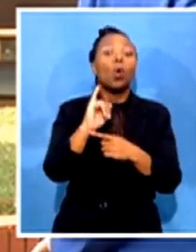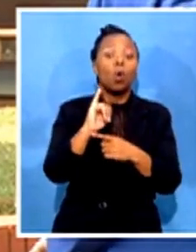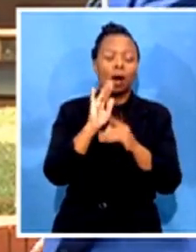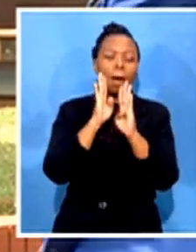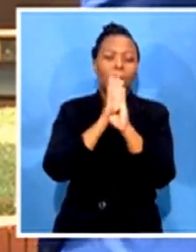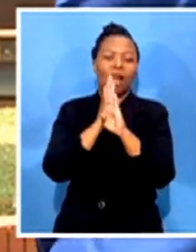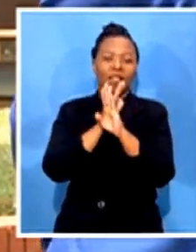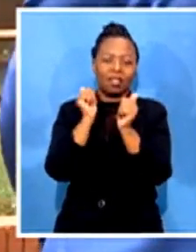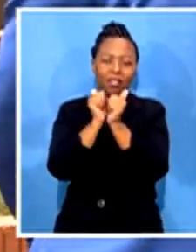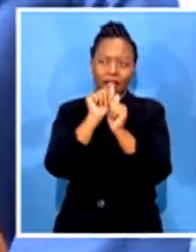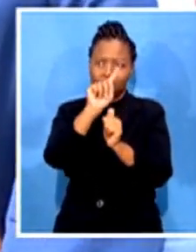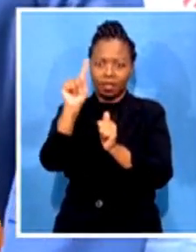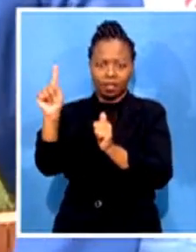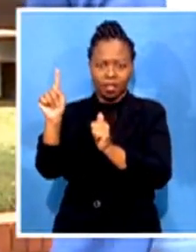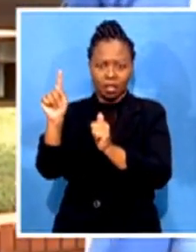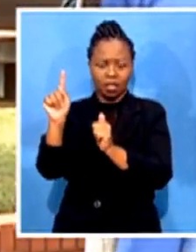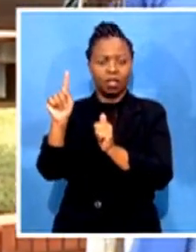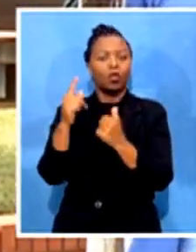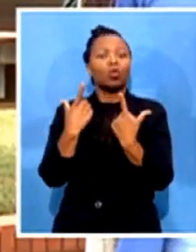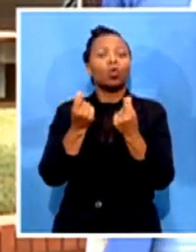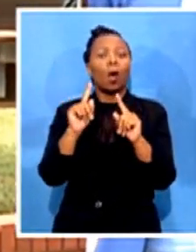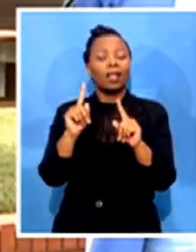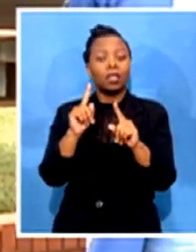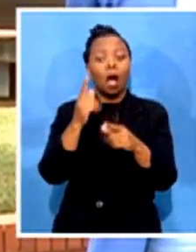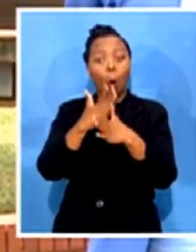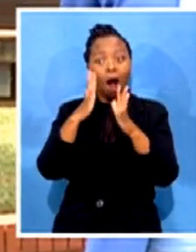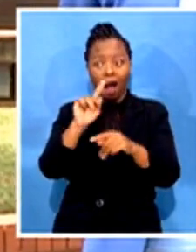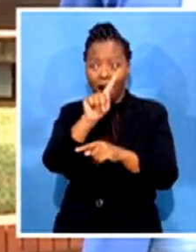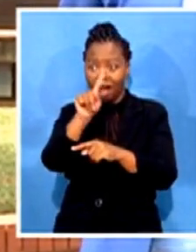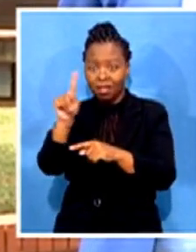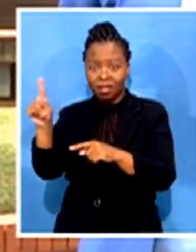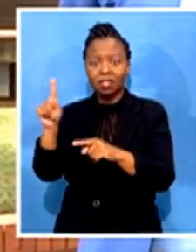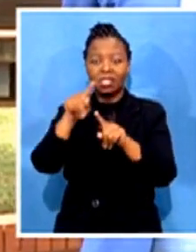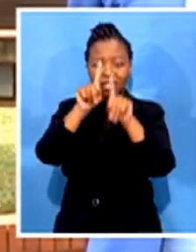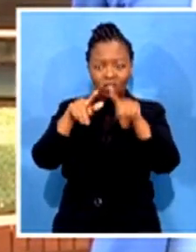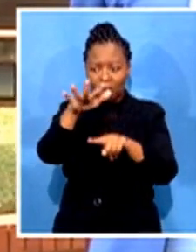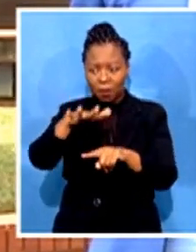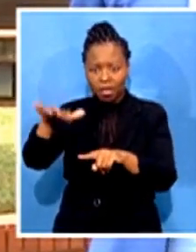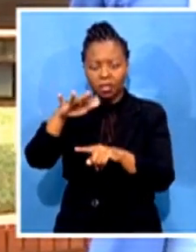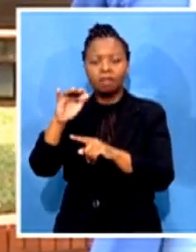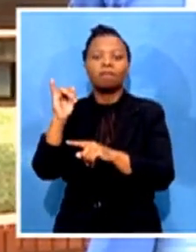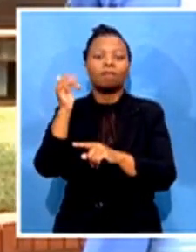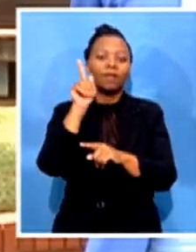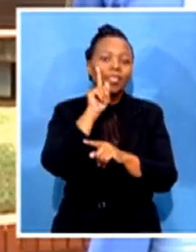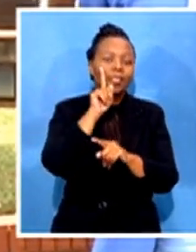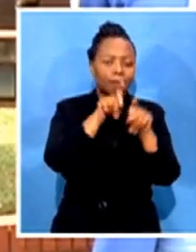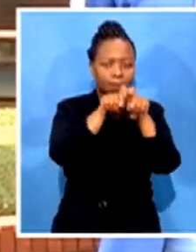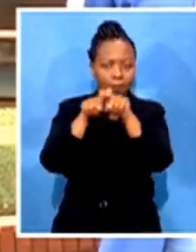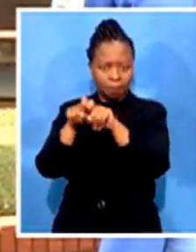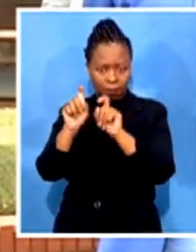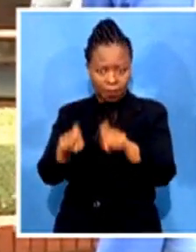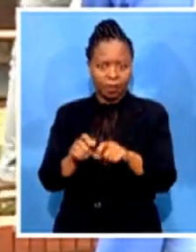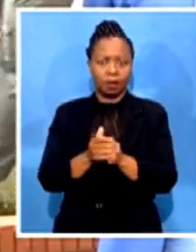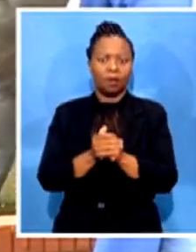of workers in various areas. So we will do everything to support the various